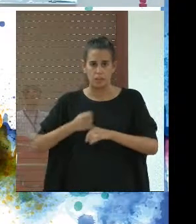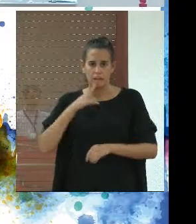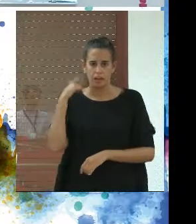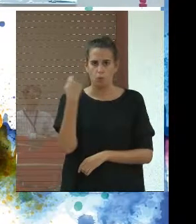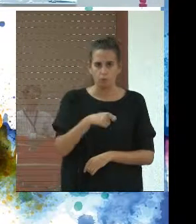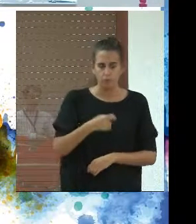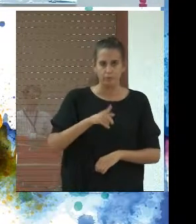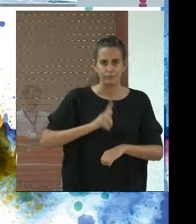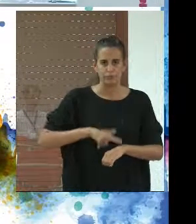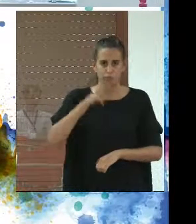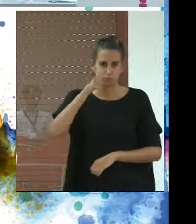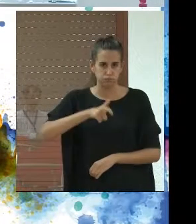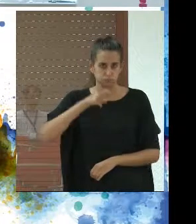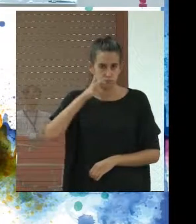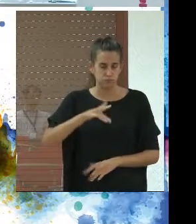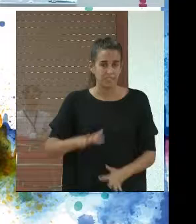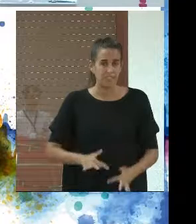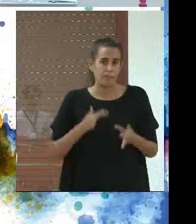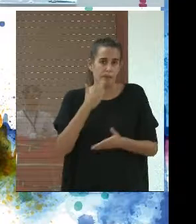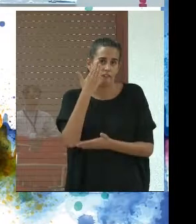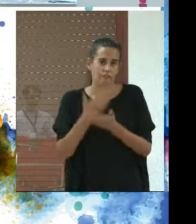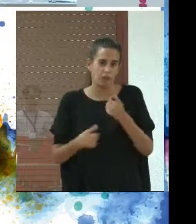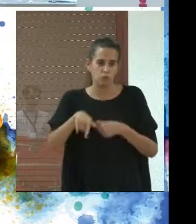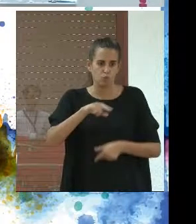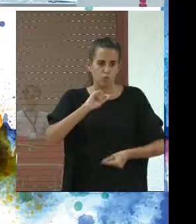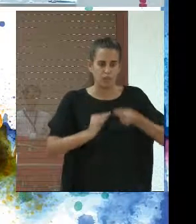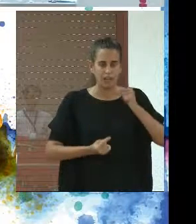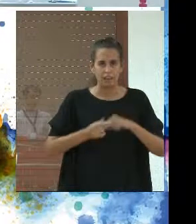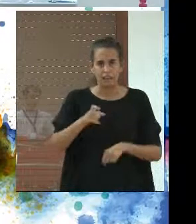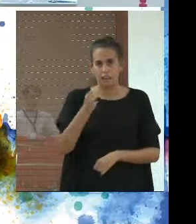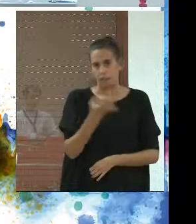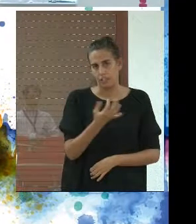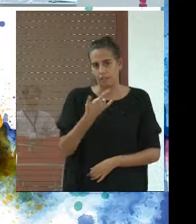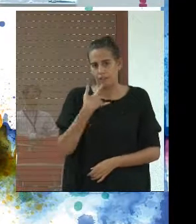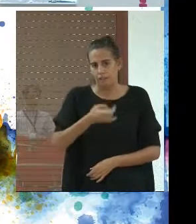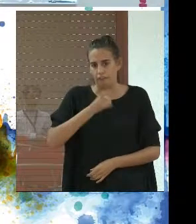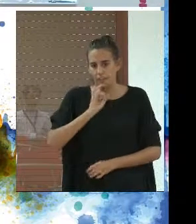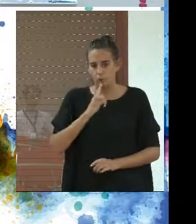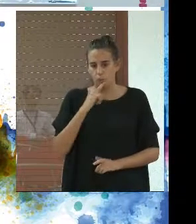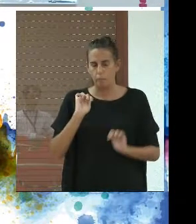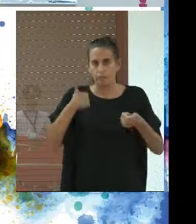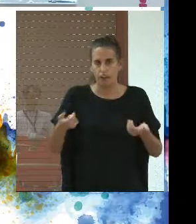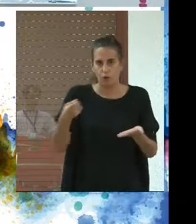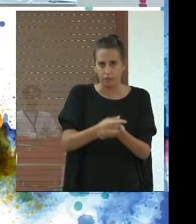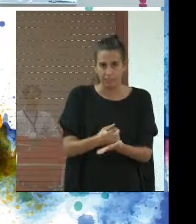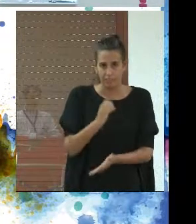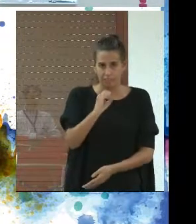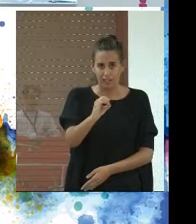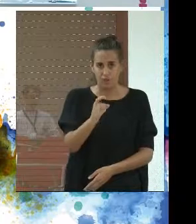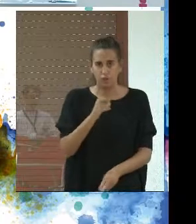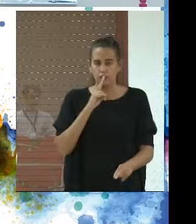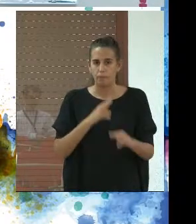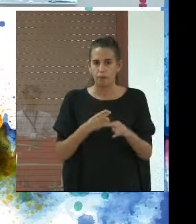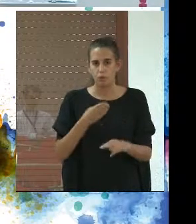prototype. The prototypes cost money, it takes time, and there could be mistakes, but they need to be corrected, and it's not easy. You have to basically start over again,